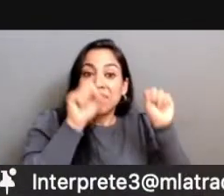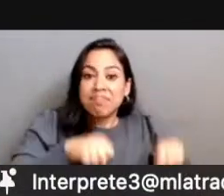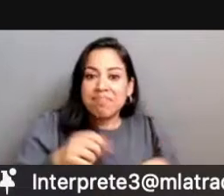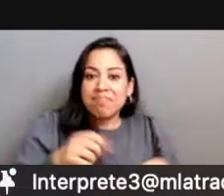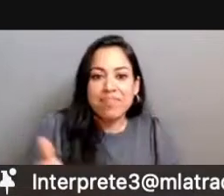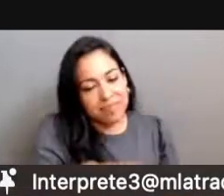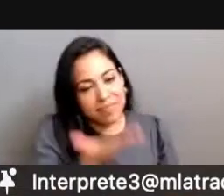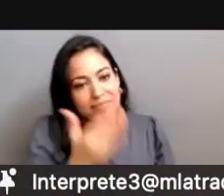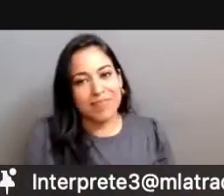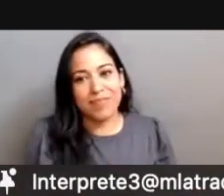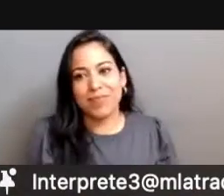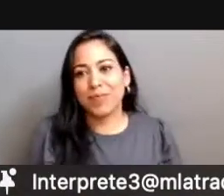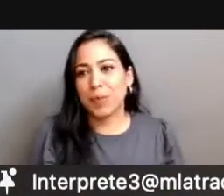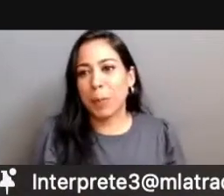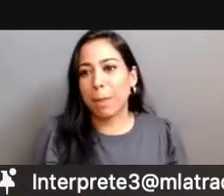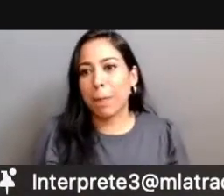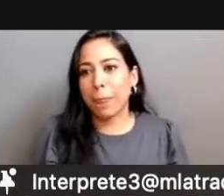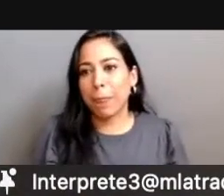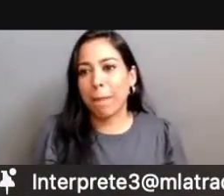Please go ahead.